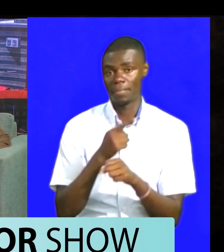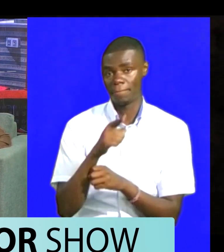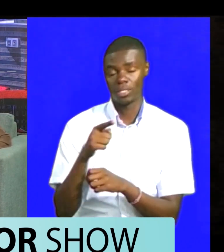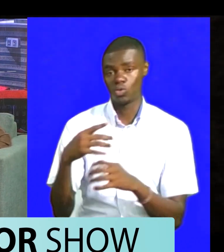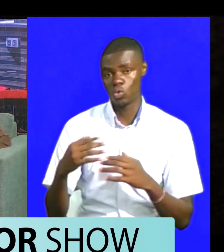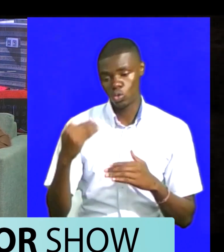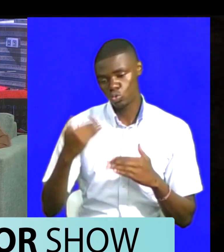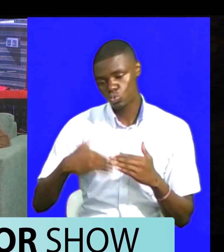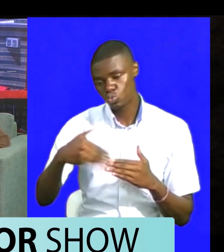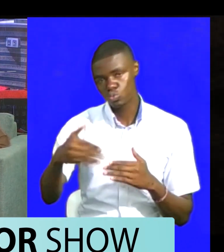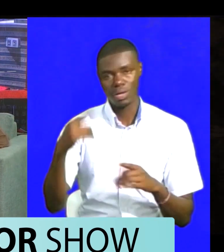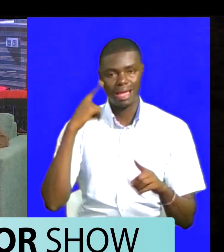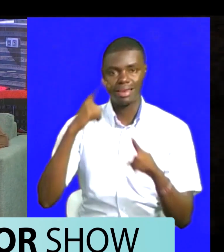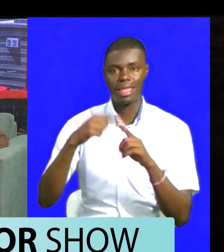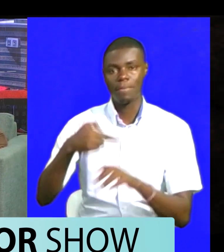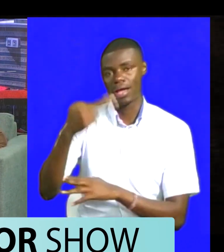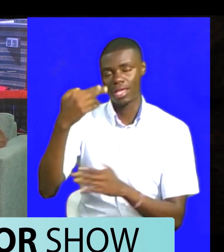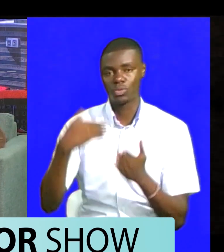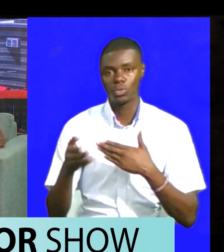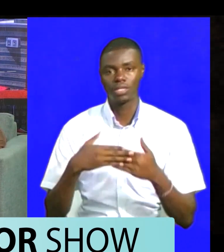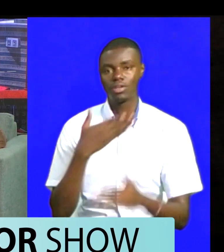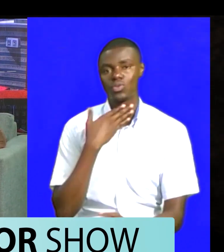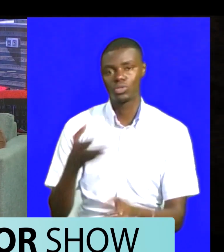and aim higher for what you want.